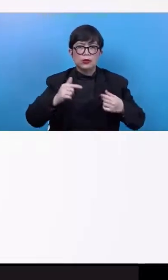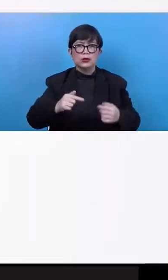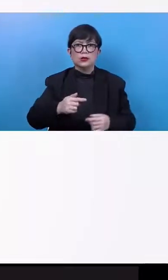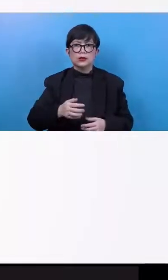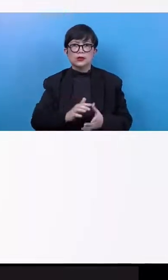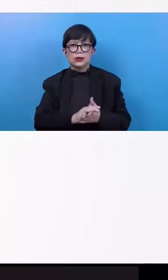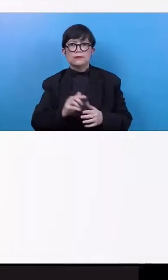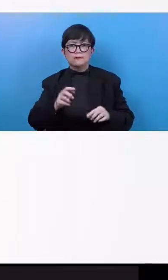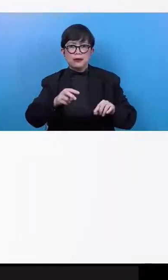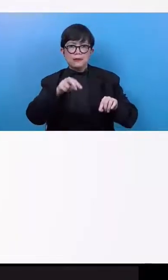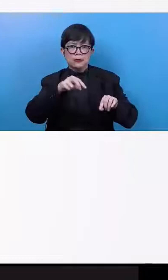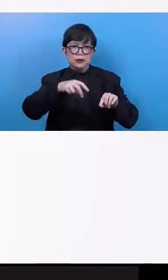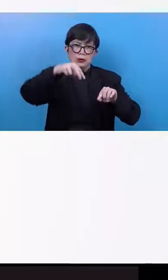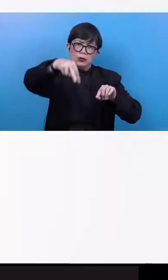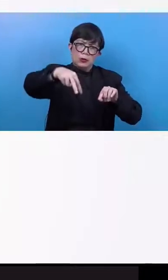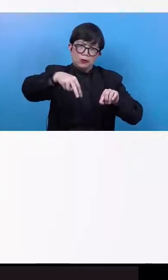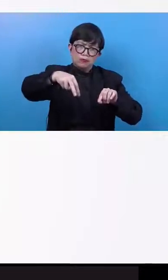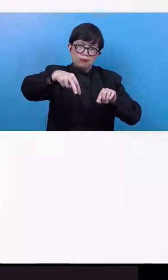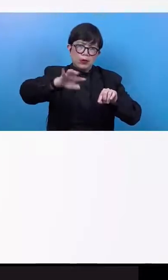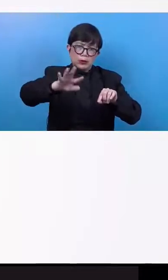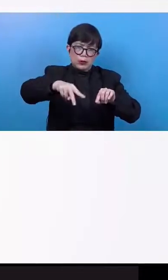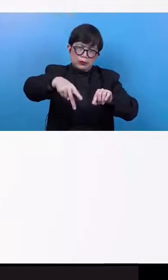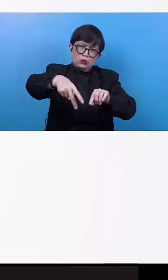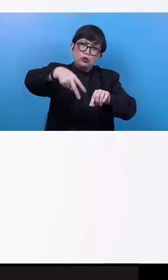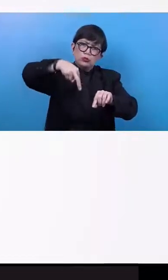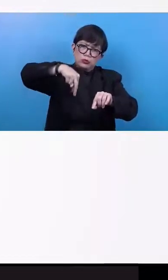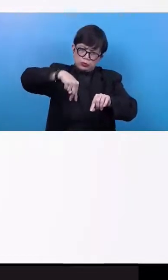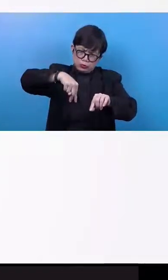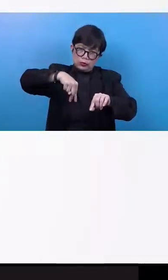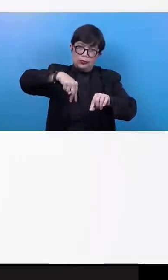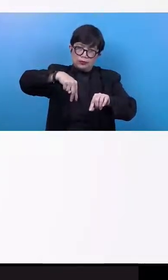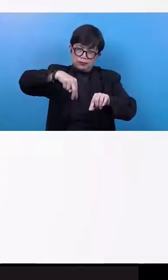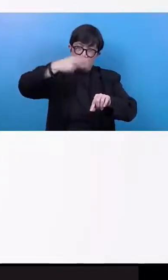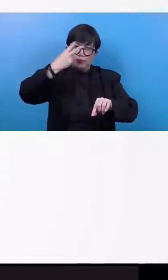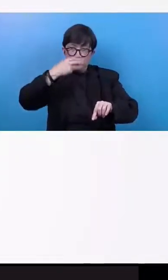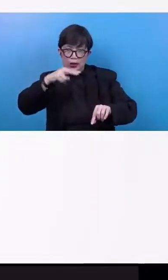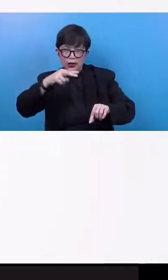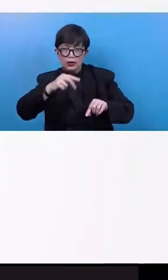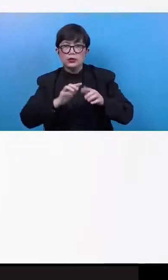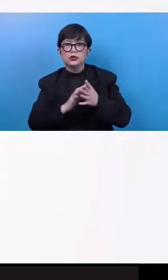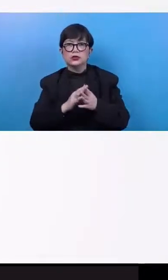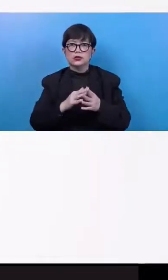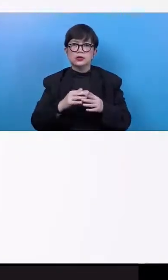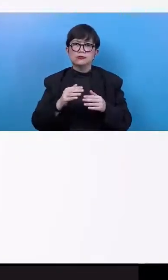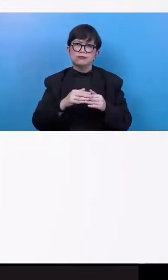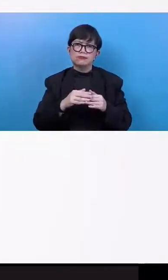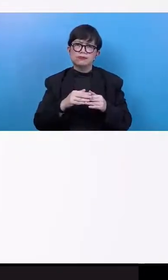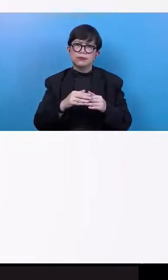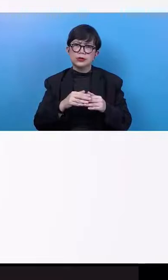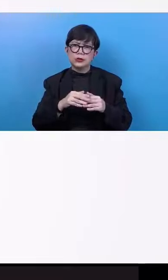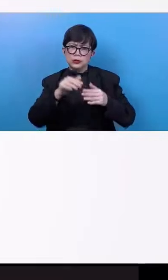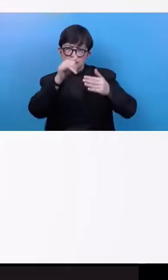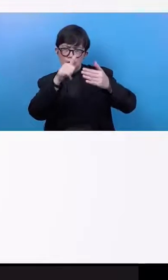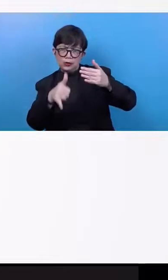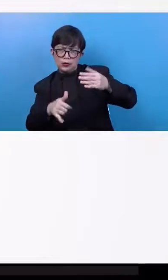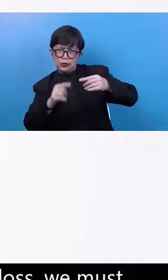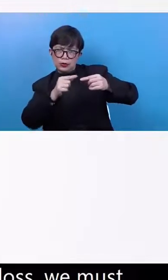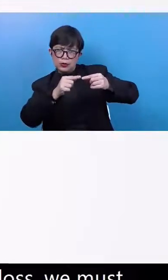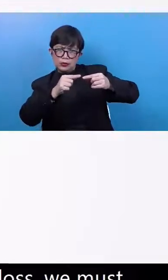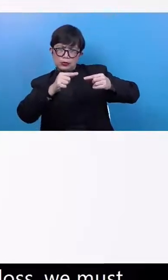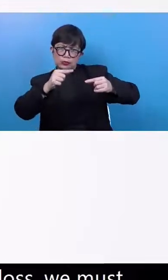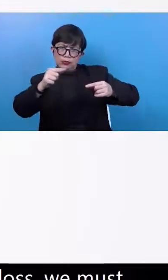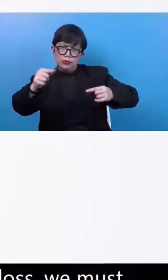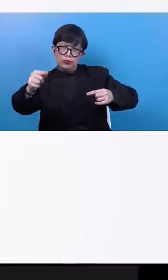their lives. So when we measure progress, instead of measuring progress of maybe some infrastructure or measuring progress